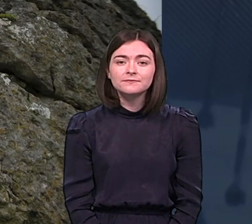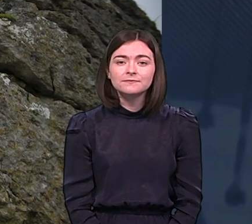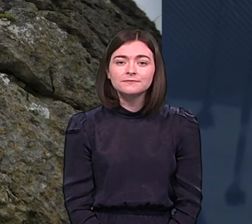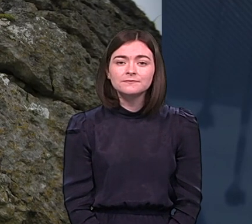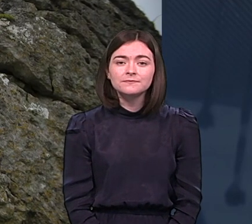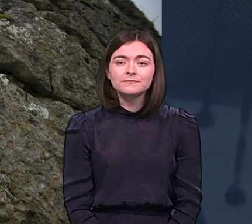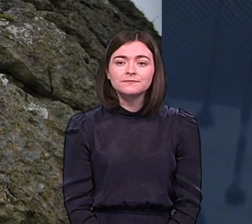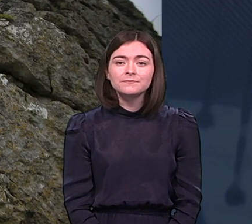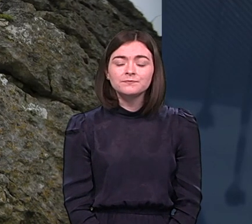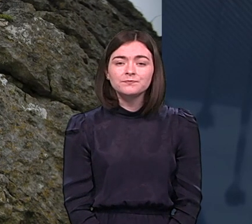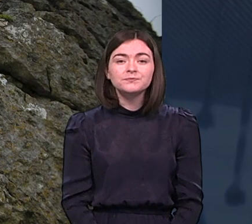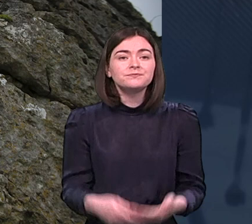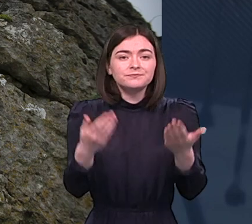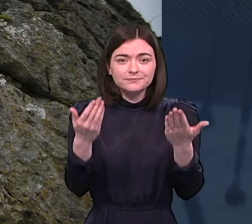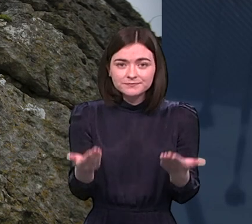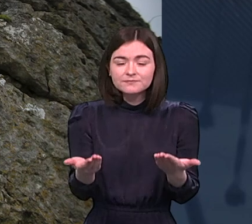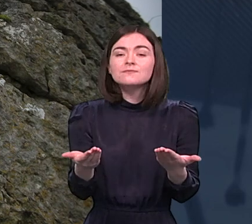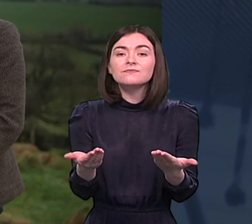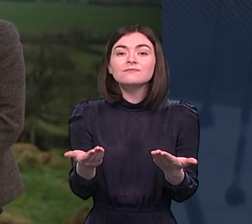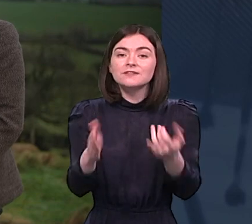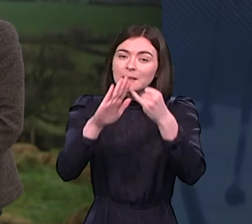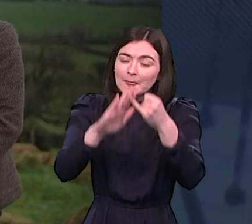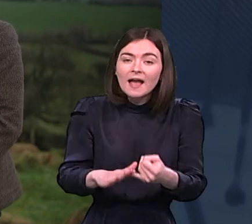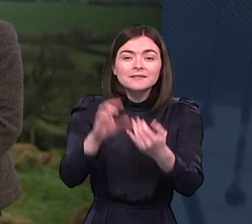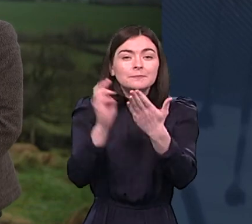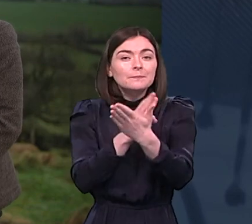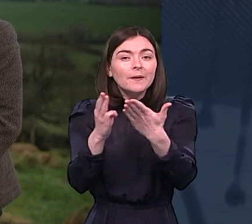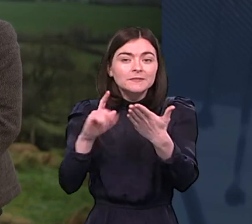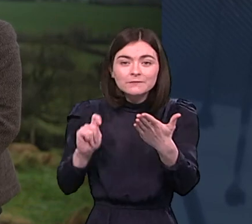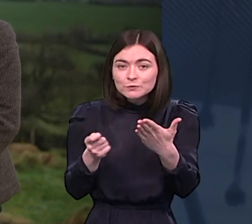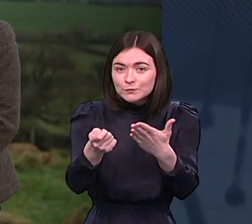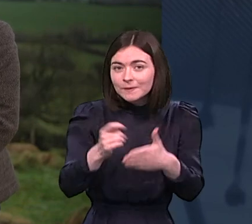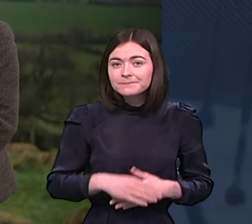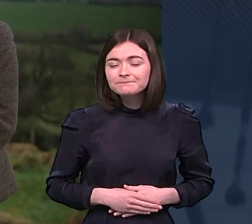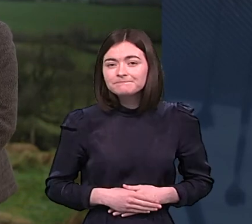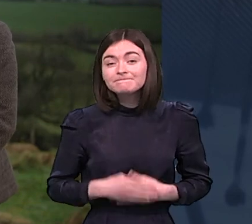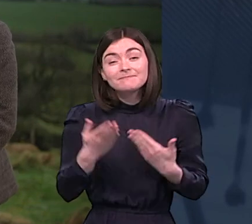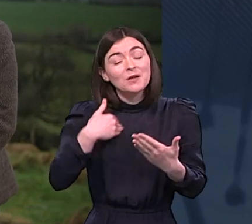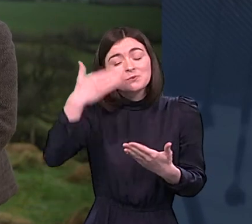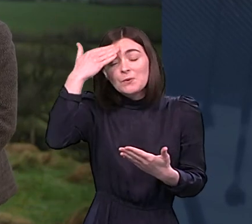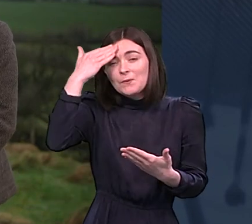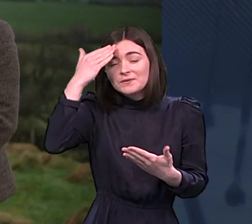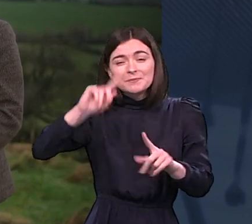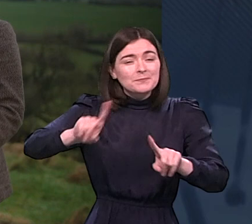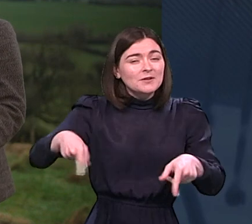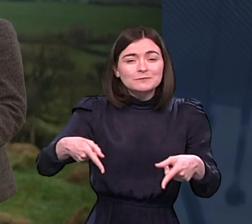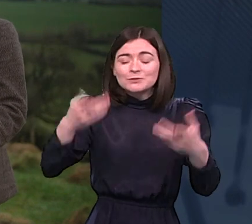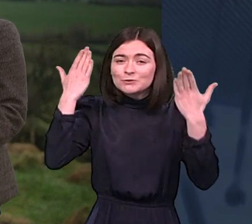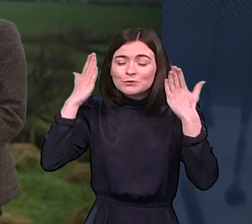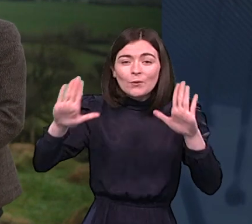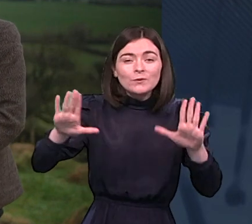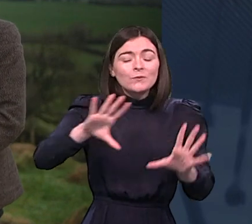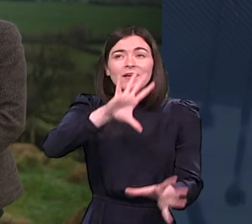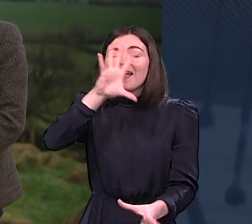So we've made it to the final leg of the journey. I know it's impossible to show you all